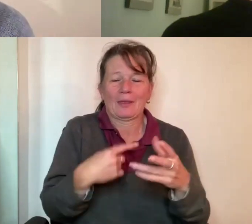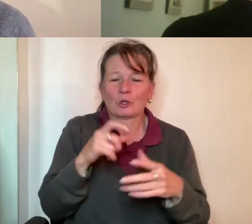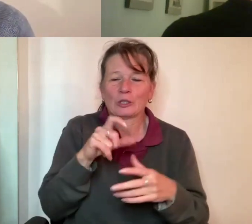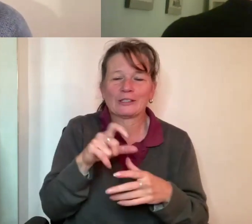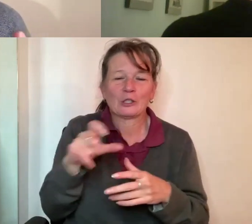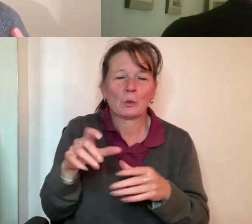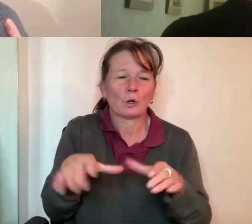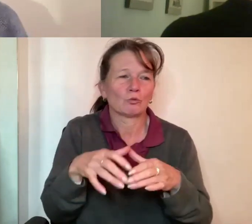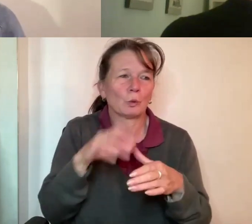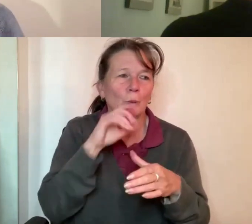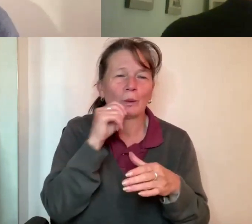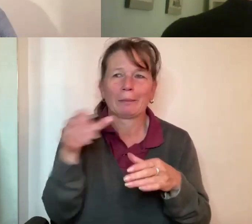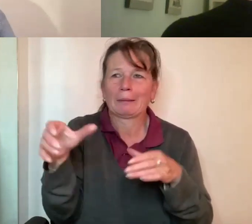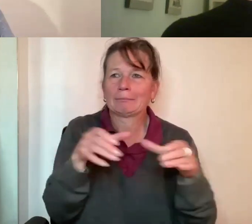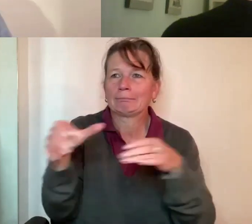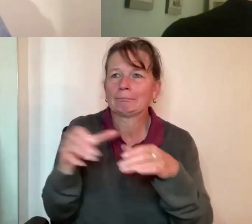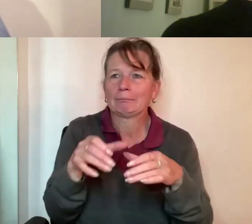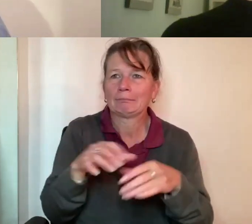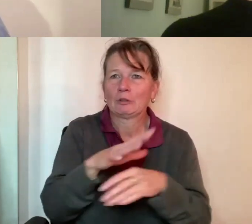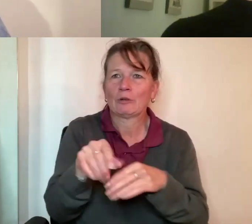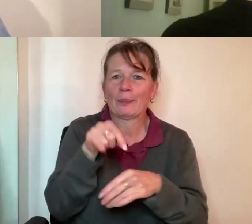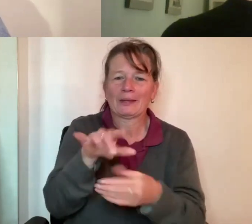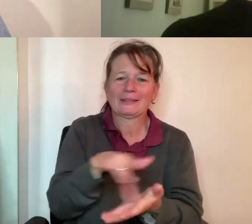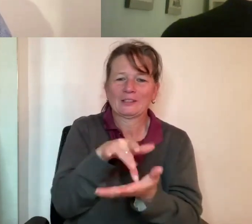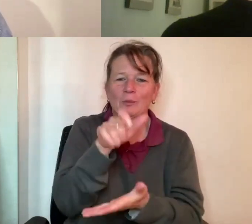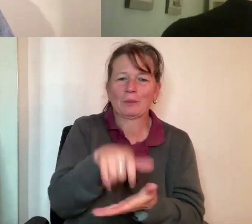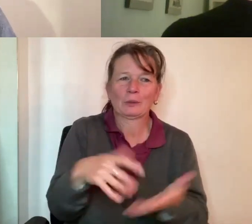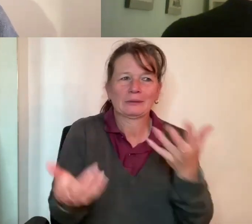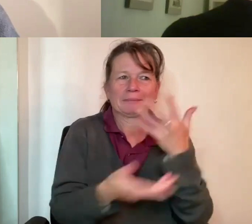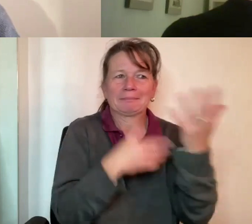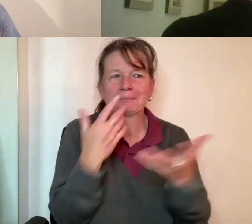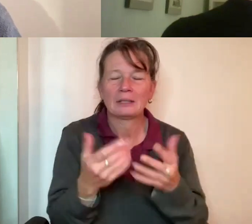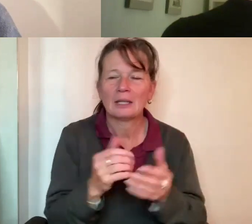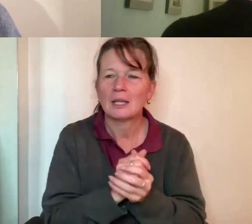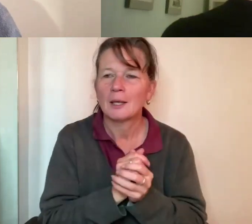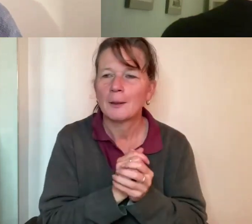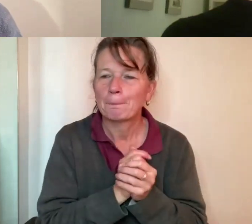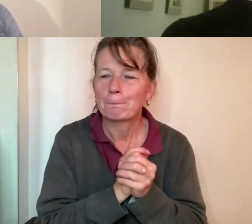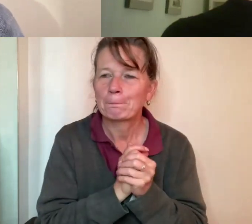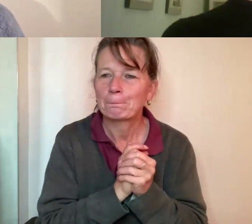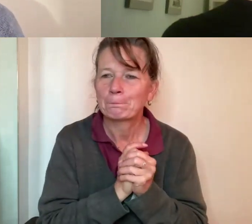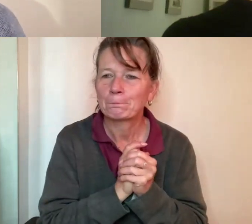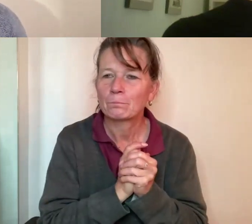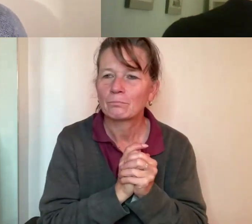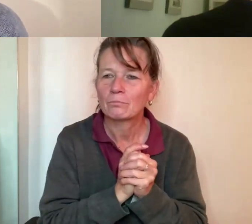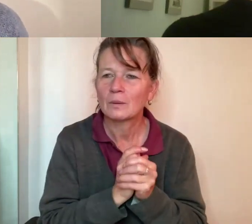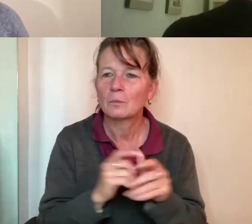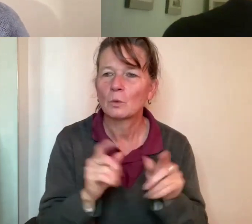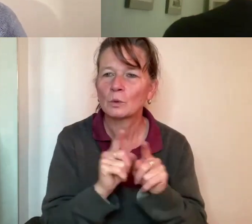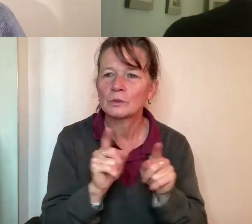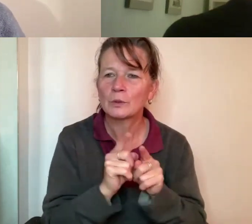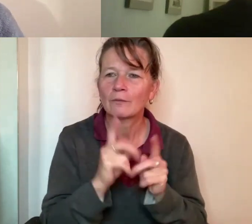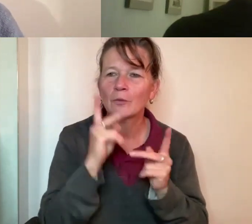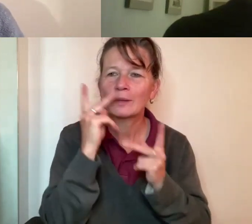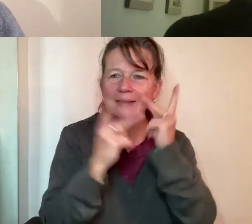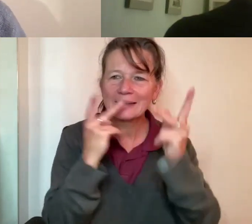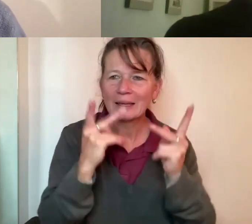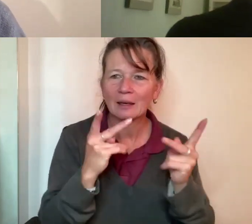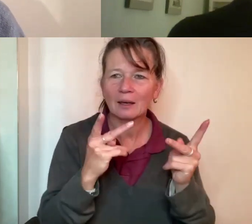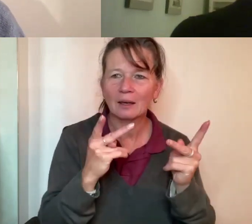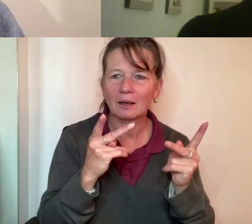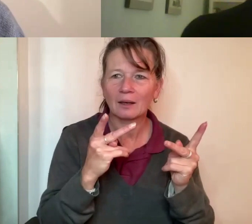been formed around that person by Dunedin Consort. And then also for the singer to play